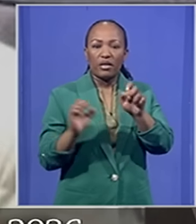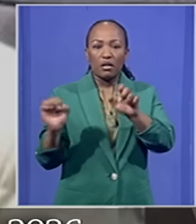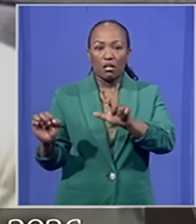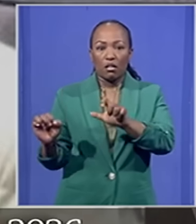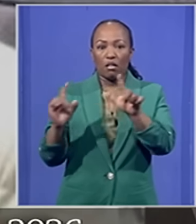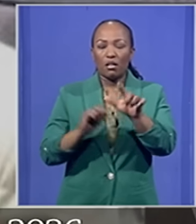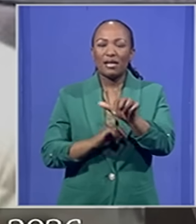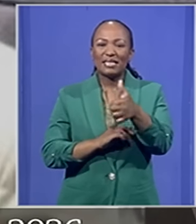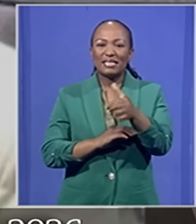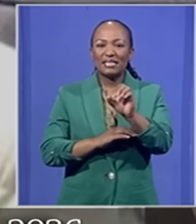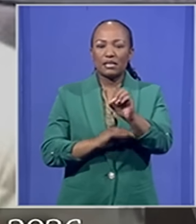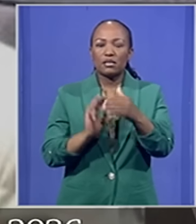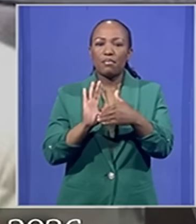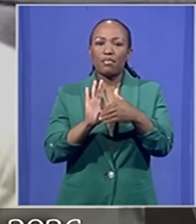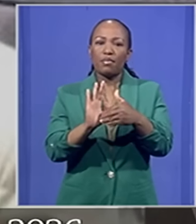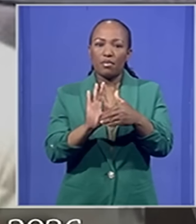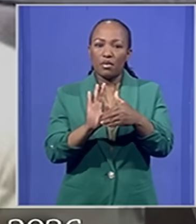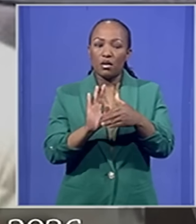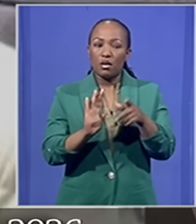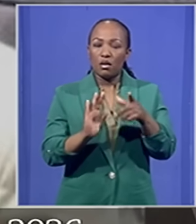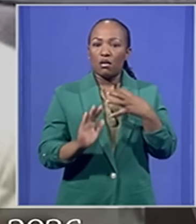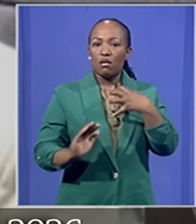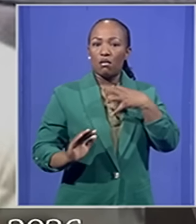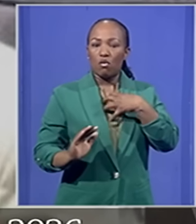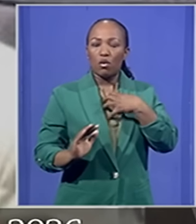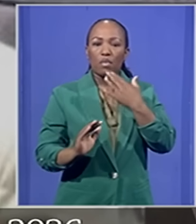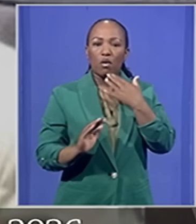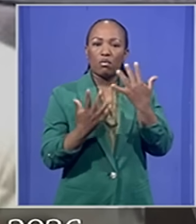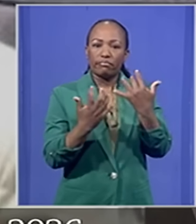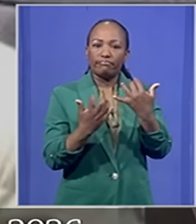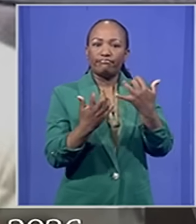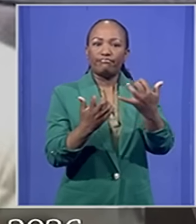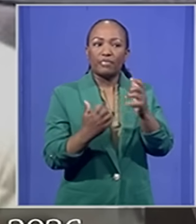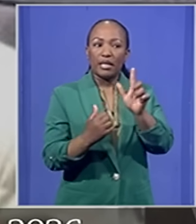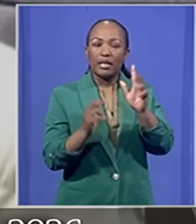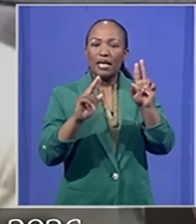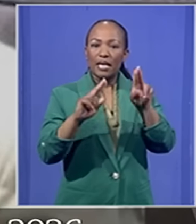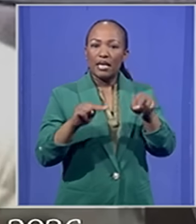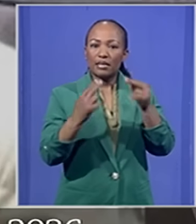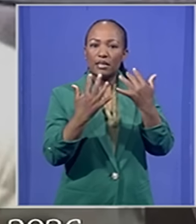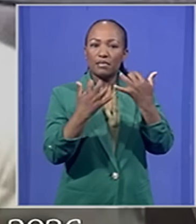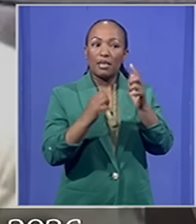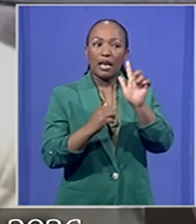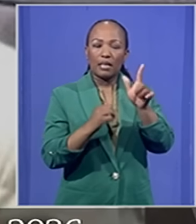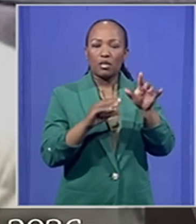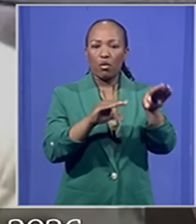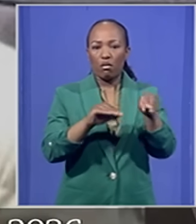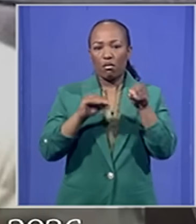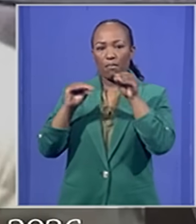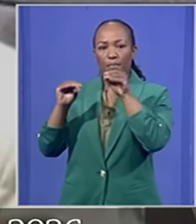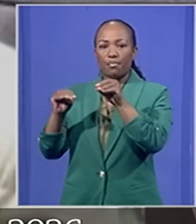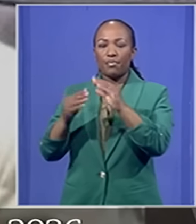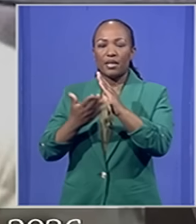will be owned by Parliament and transferred to the National Assembly and the Old Assembly, and some of which will be